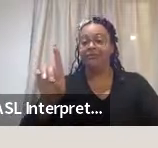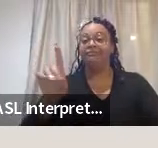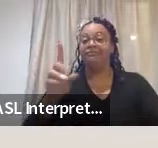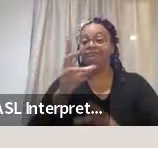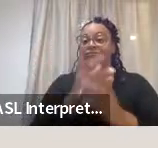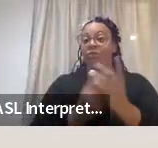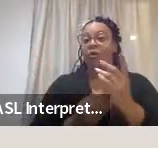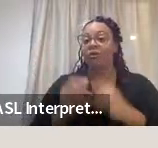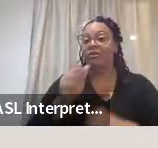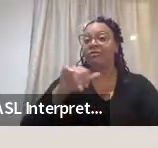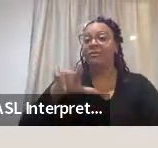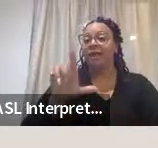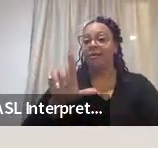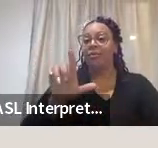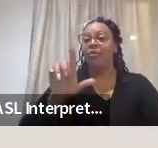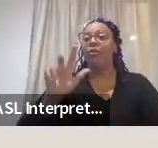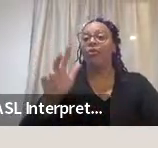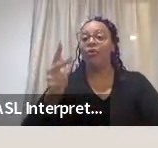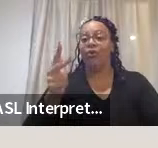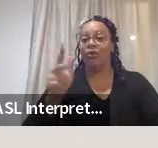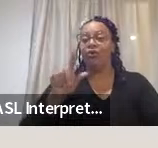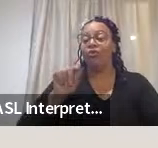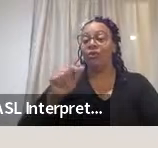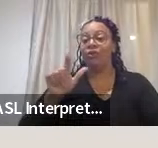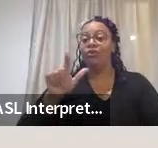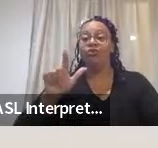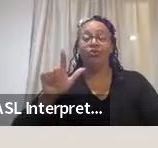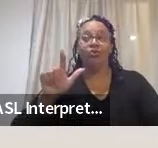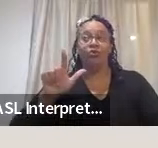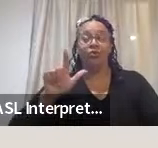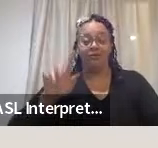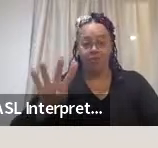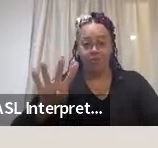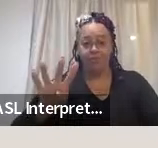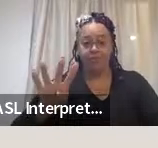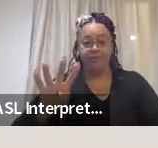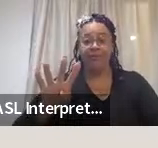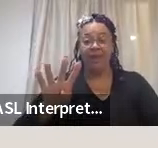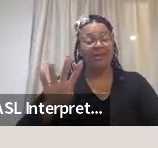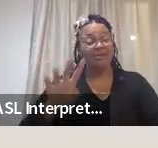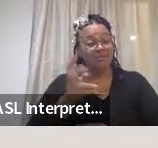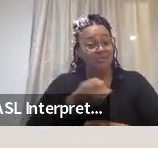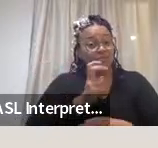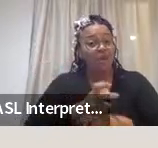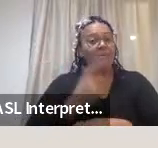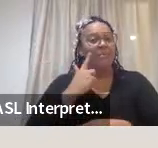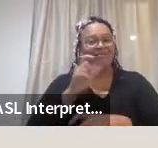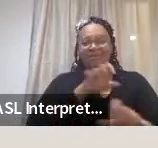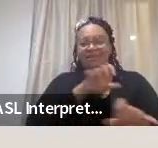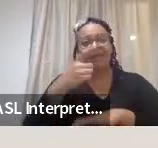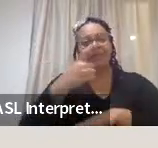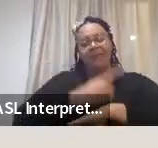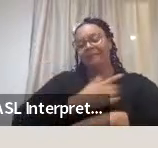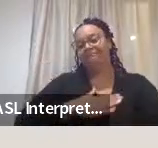April 3rd, 2024. And this one's tough because that same day is my birthday.